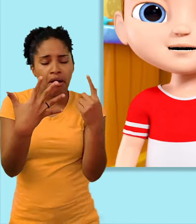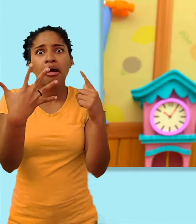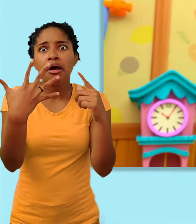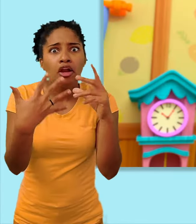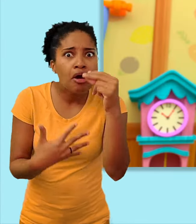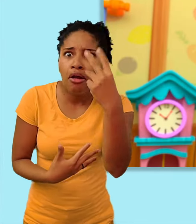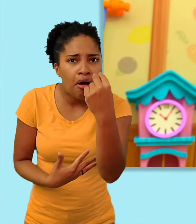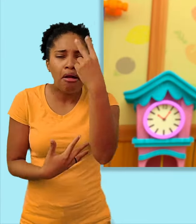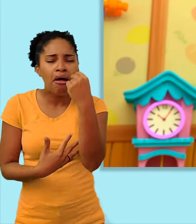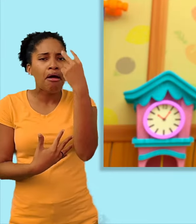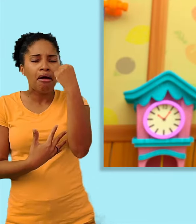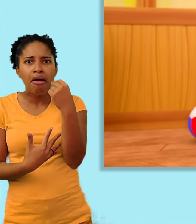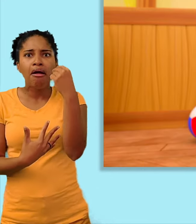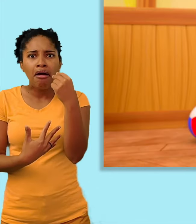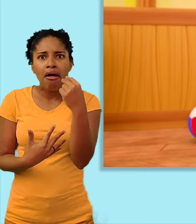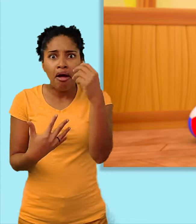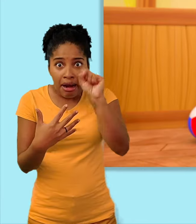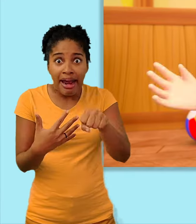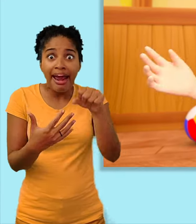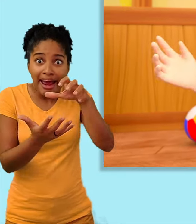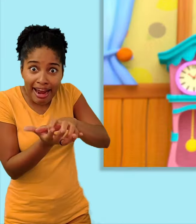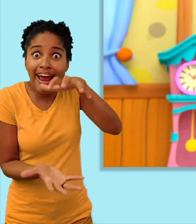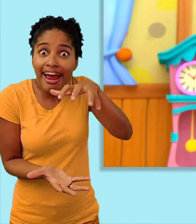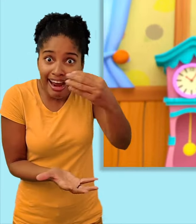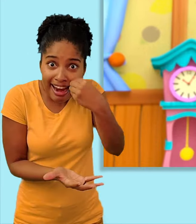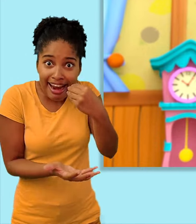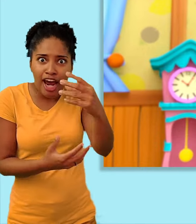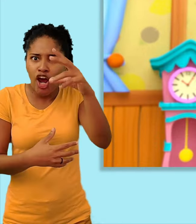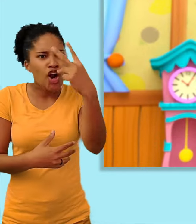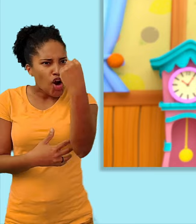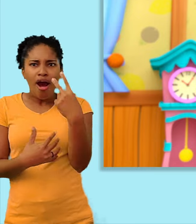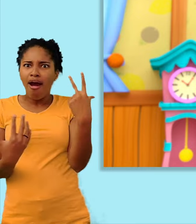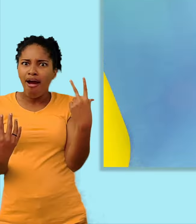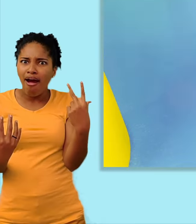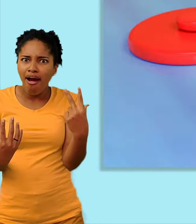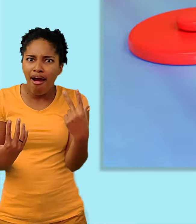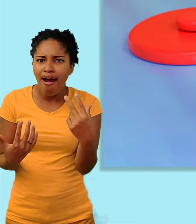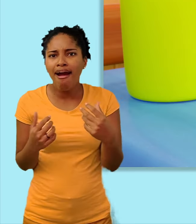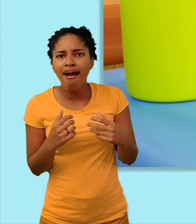No. No, no, no. Can I have a cake? No.